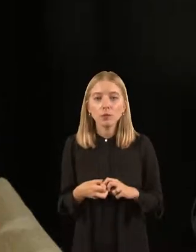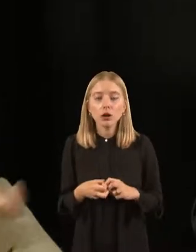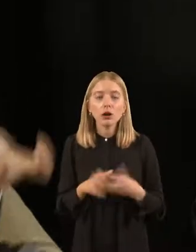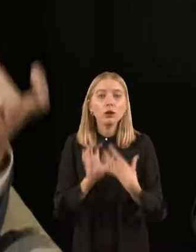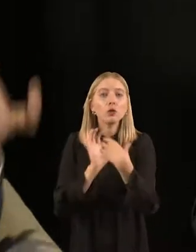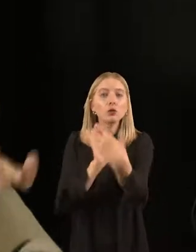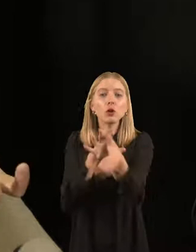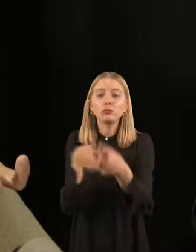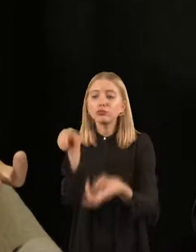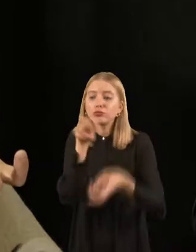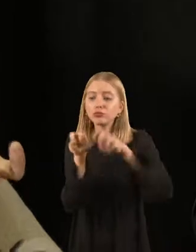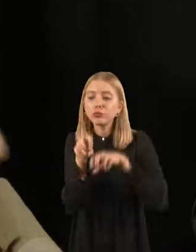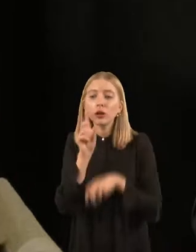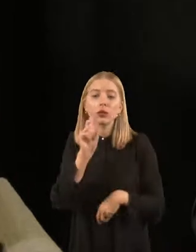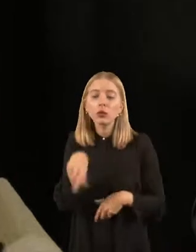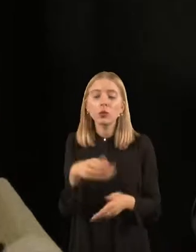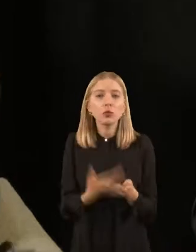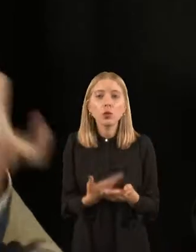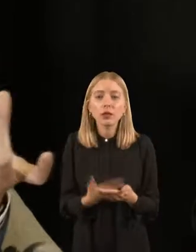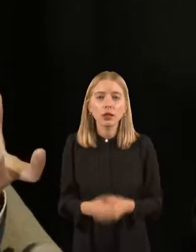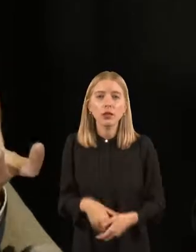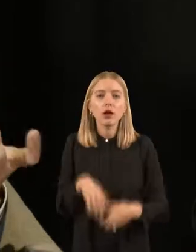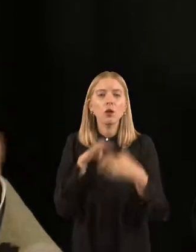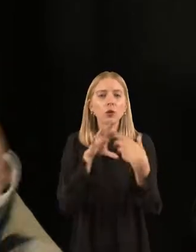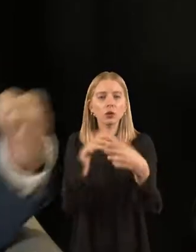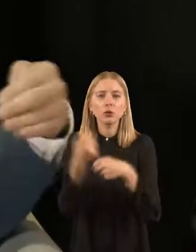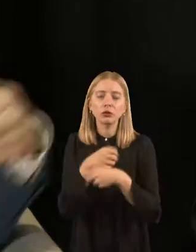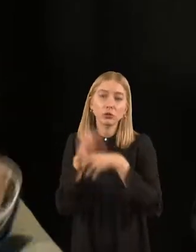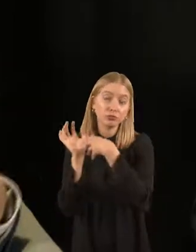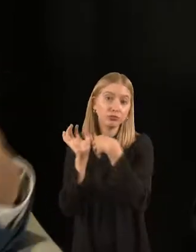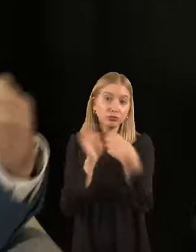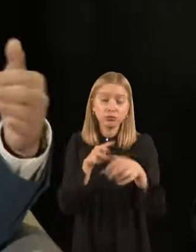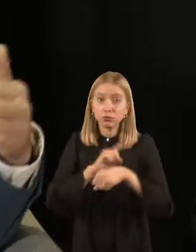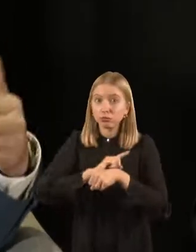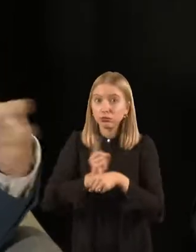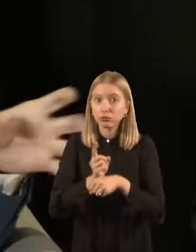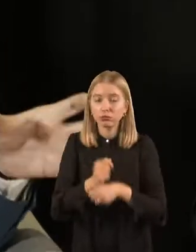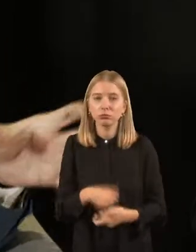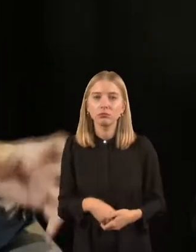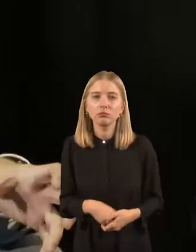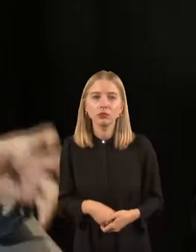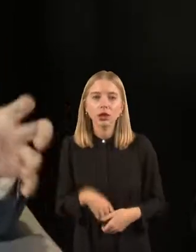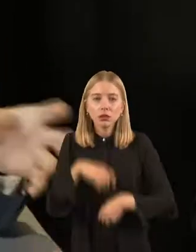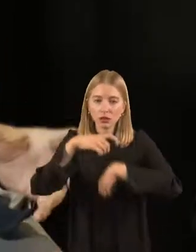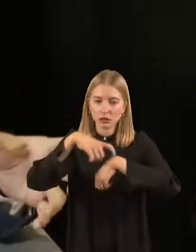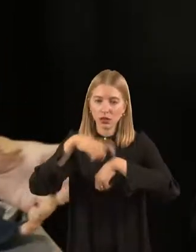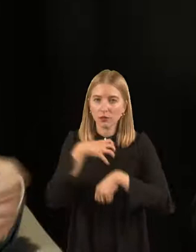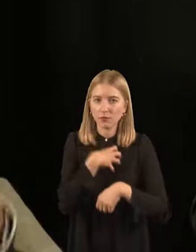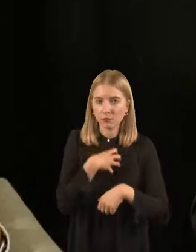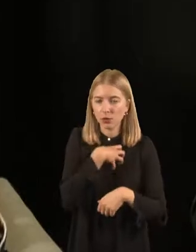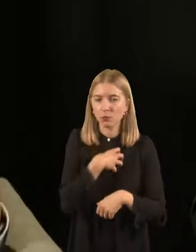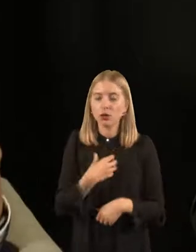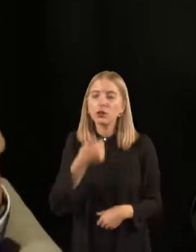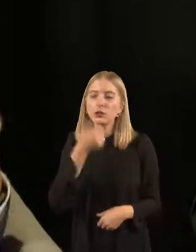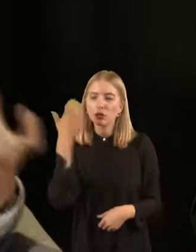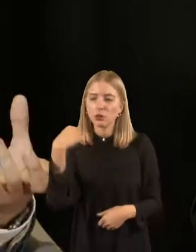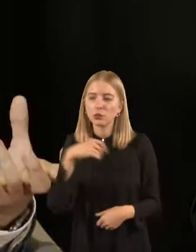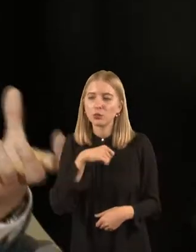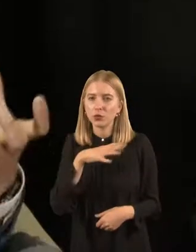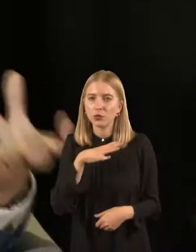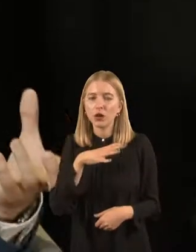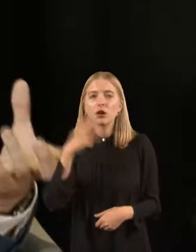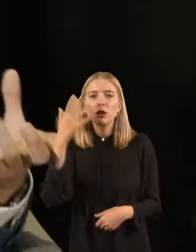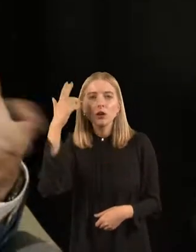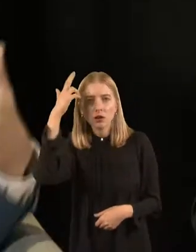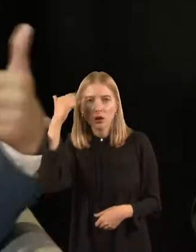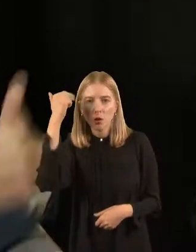When I look at Vilnius, what are the main reasons why people refuse to take a bus? Well,